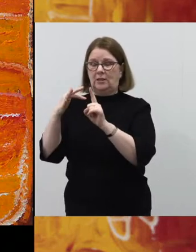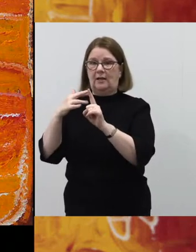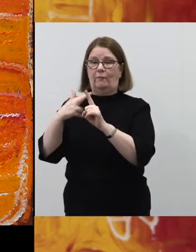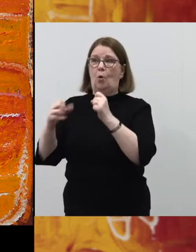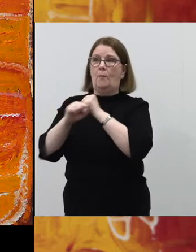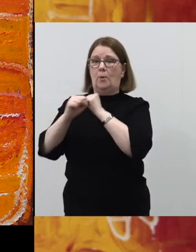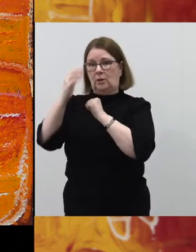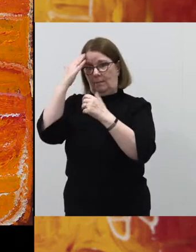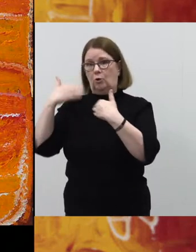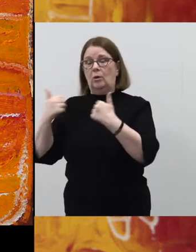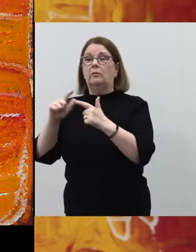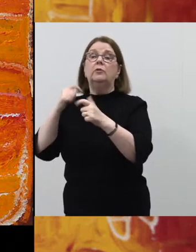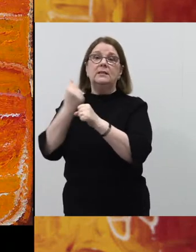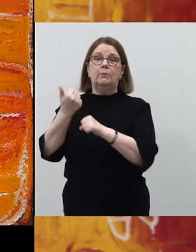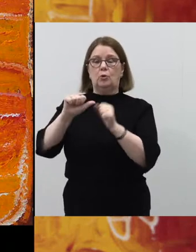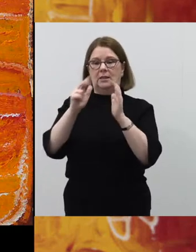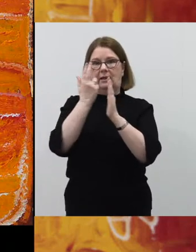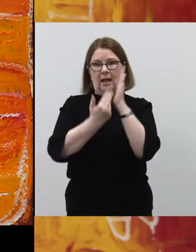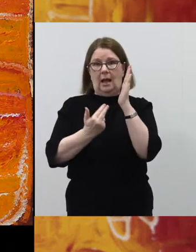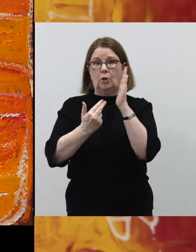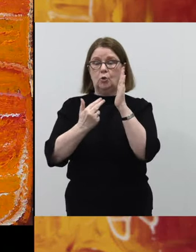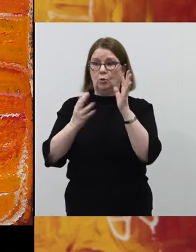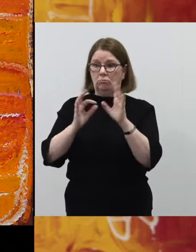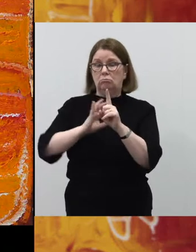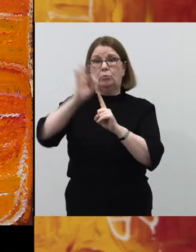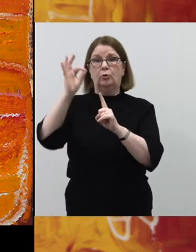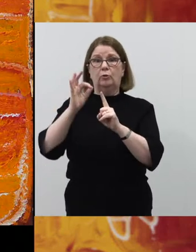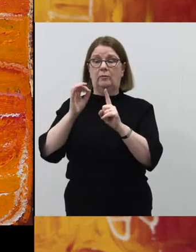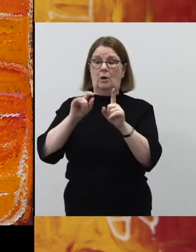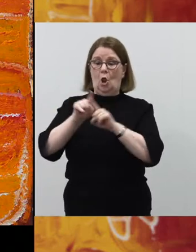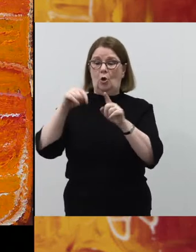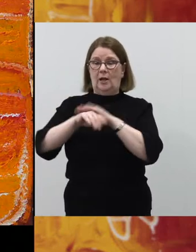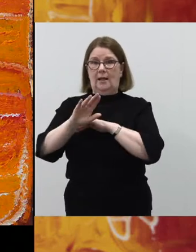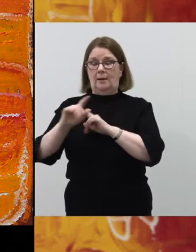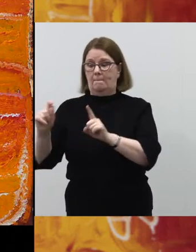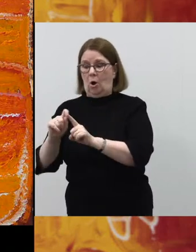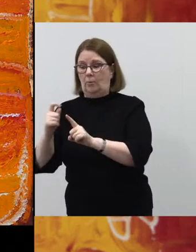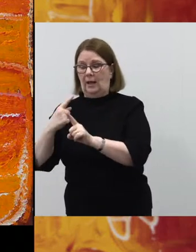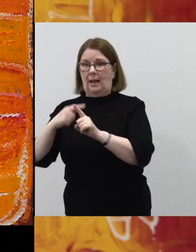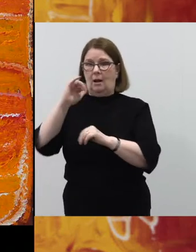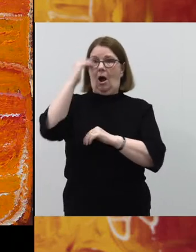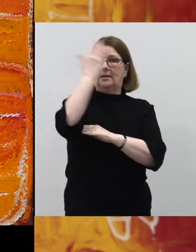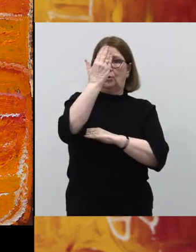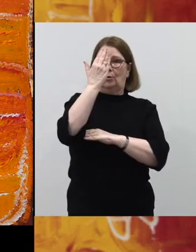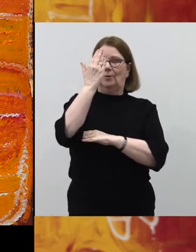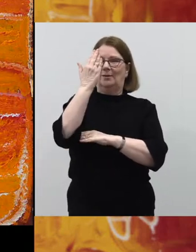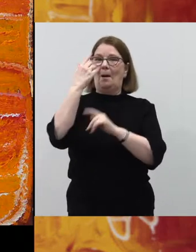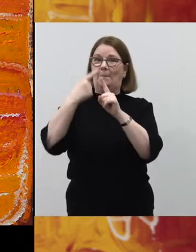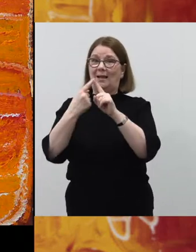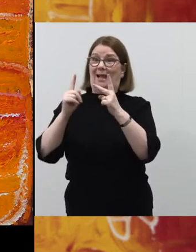artwork is judged by its social and religious significance in the life of the community, and not only for its visual